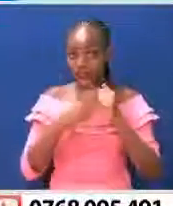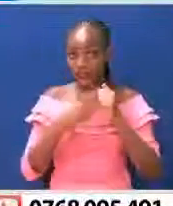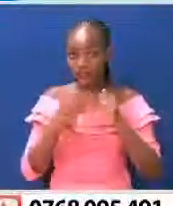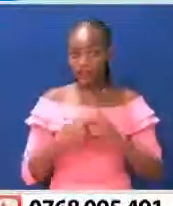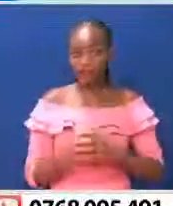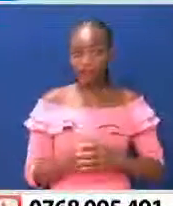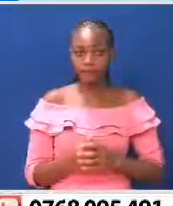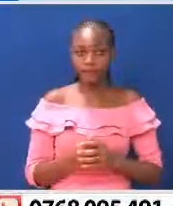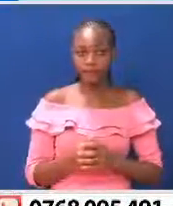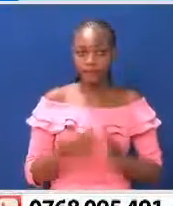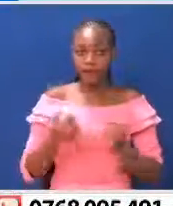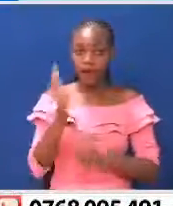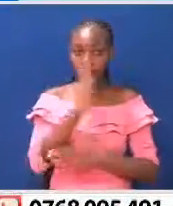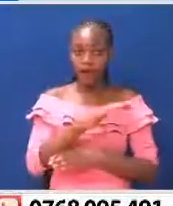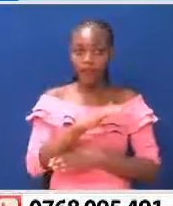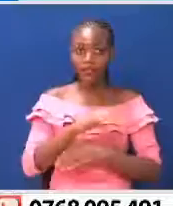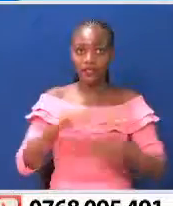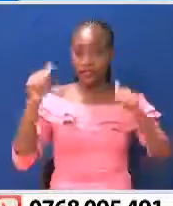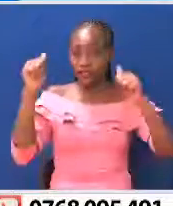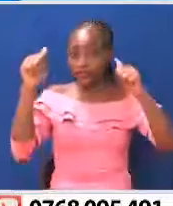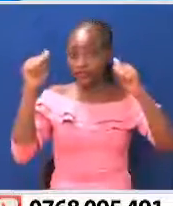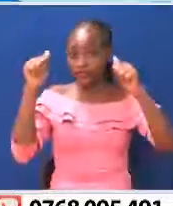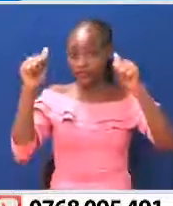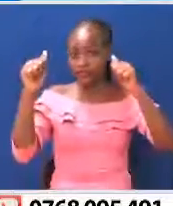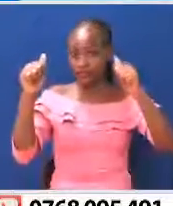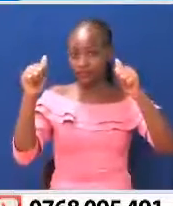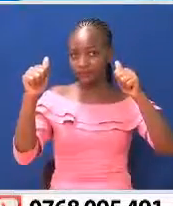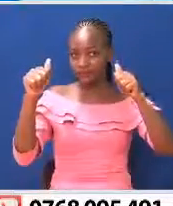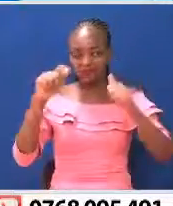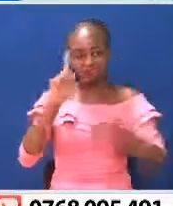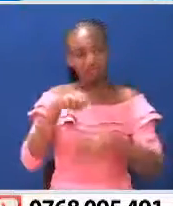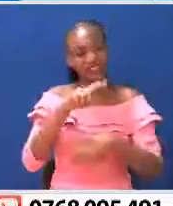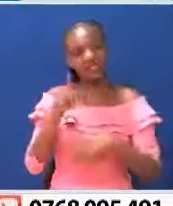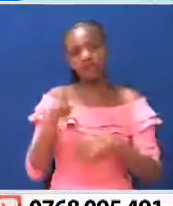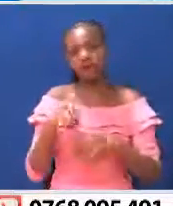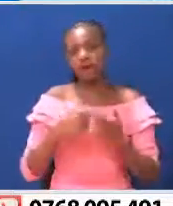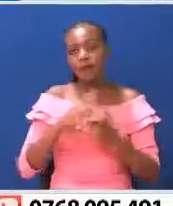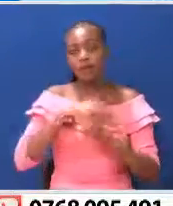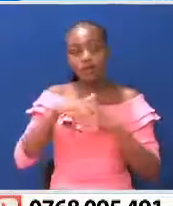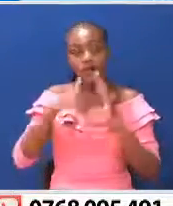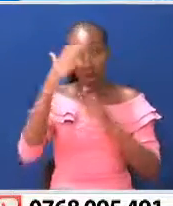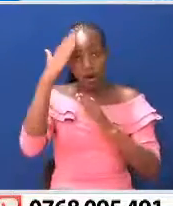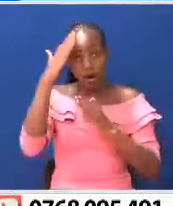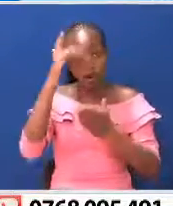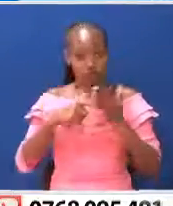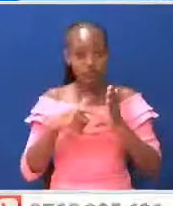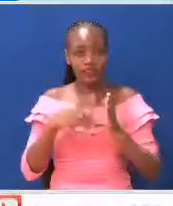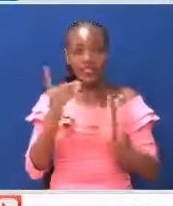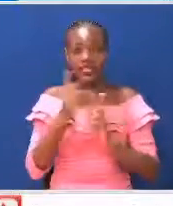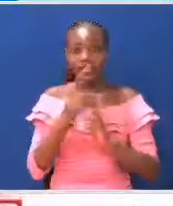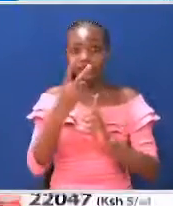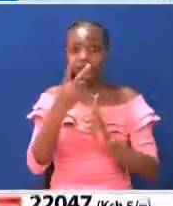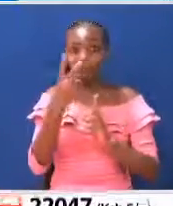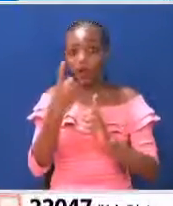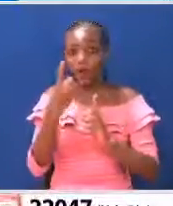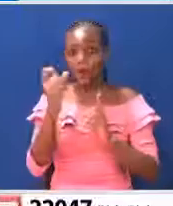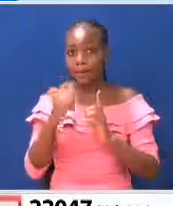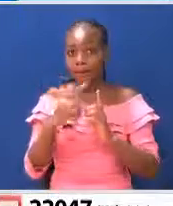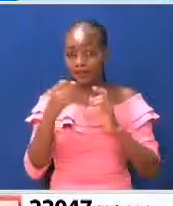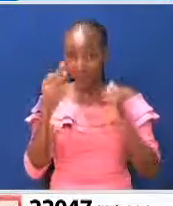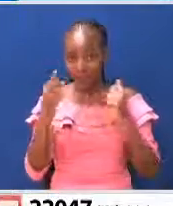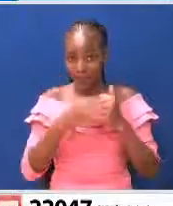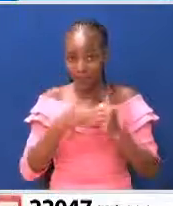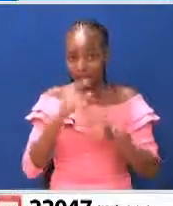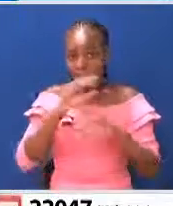formula. We are back to the streets again. It's unfortunate. We all know that on the 21st of August, we issued a strike, 7-day